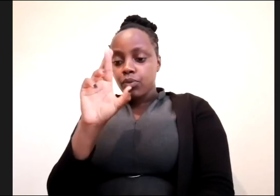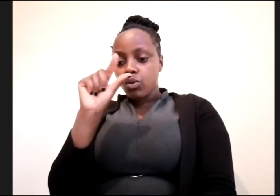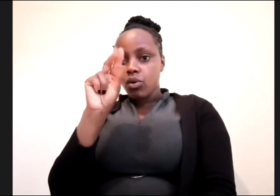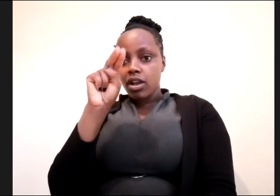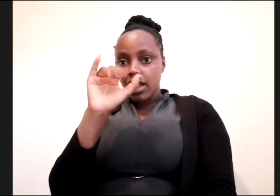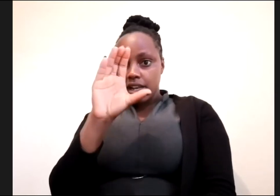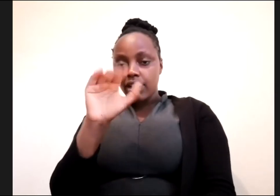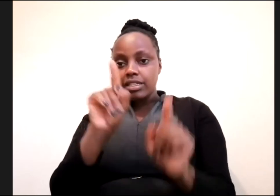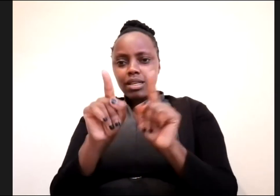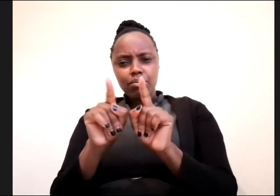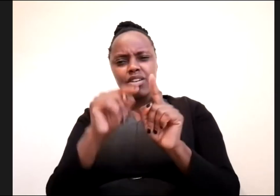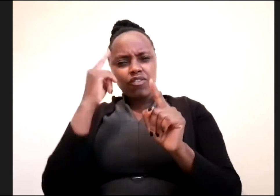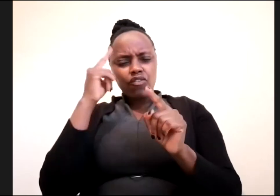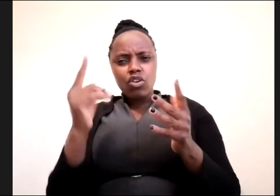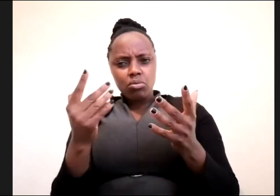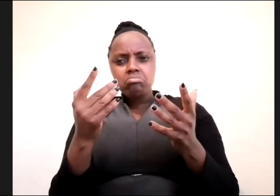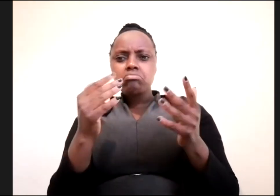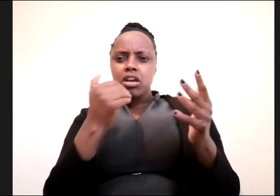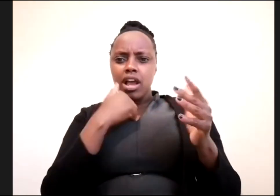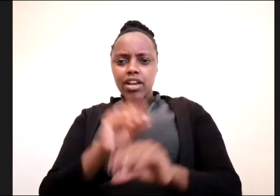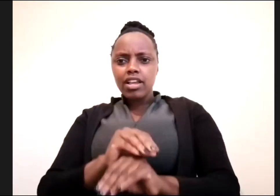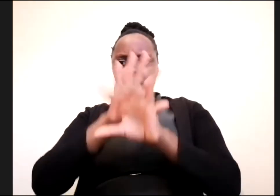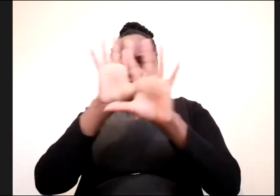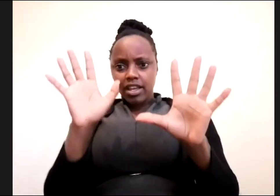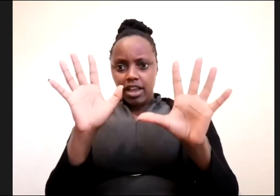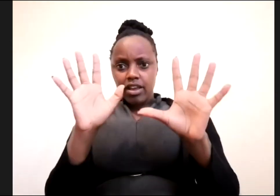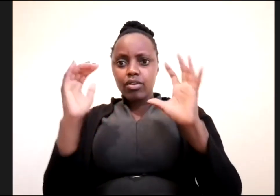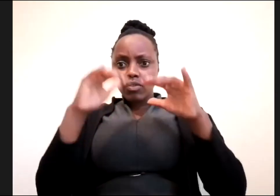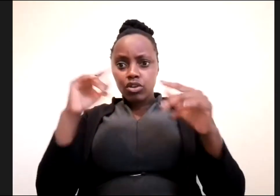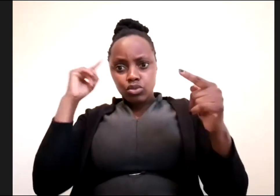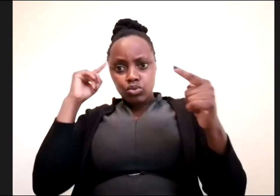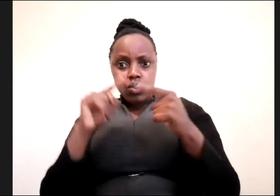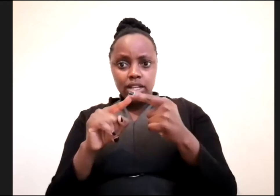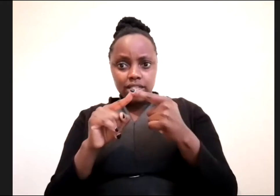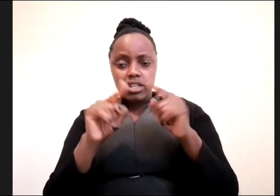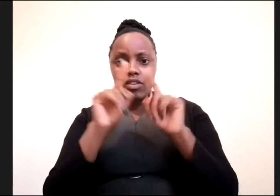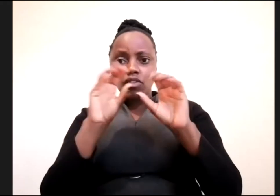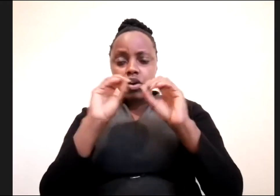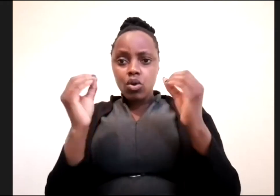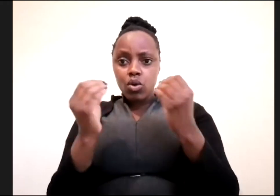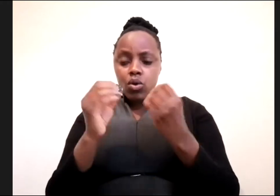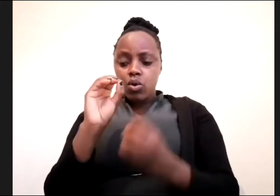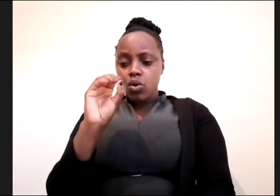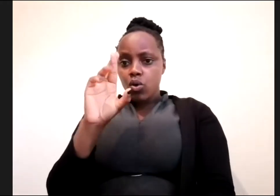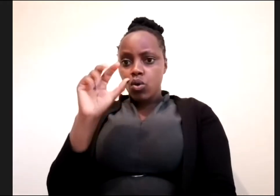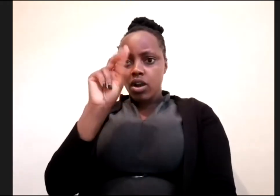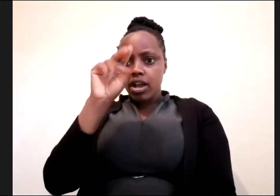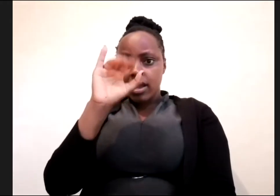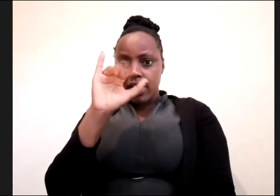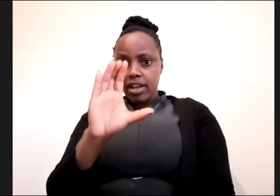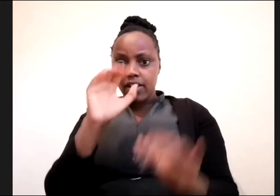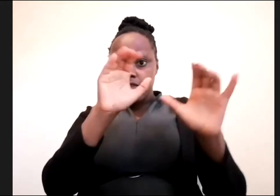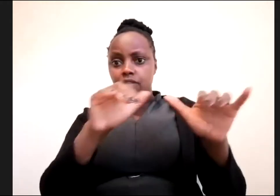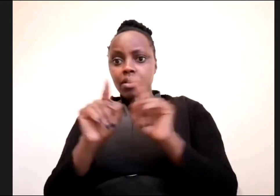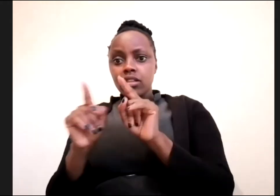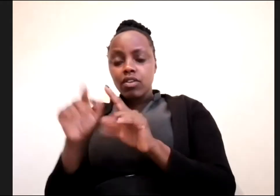that. There is a clear market trend toward organic productions, toward consumption of